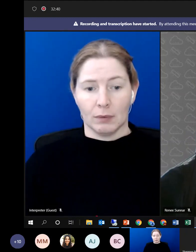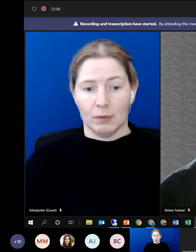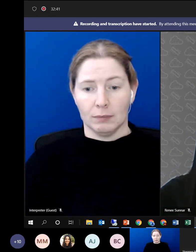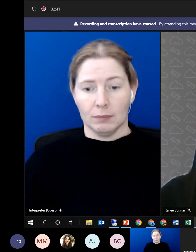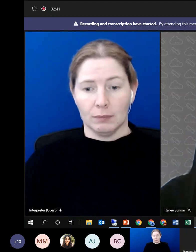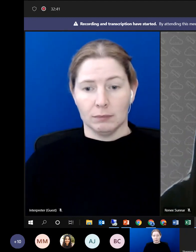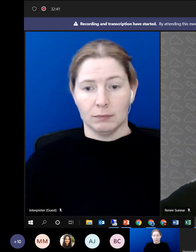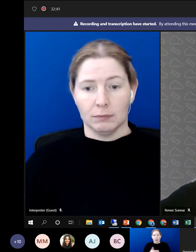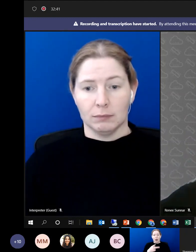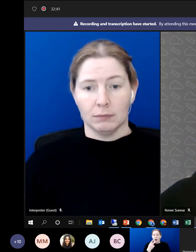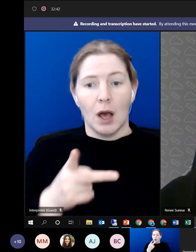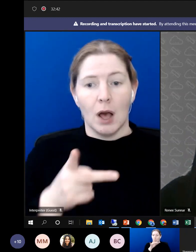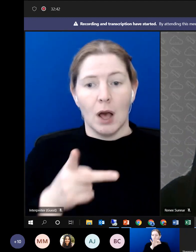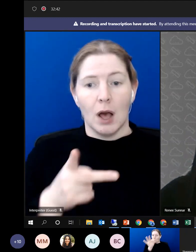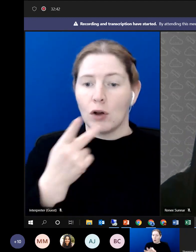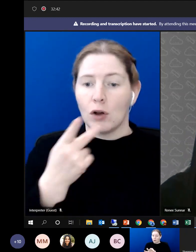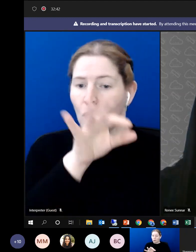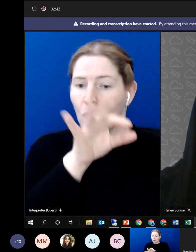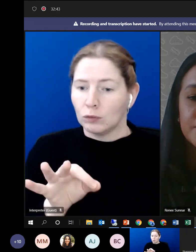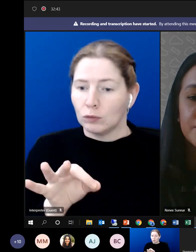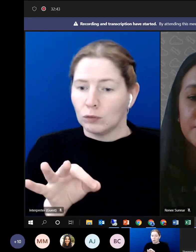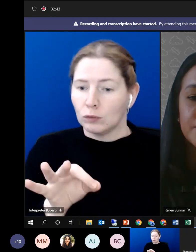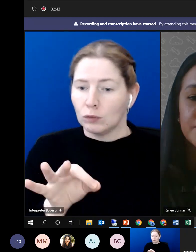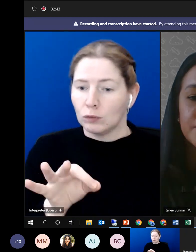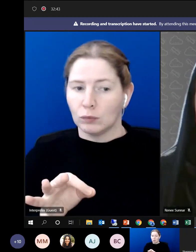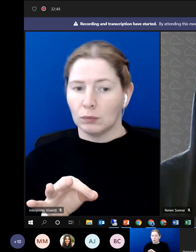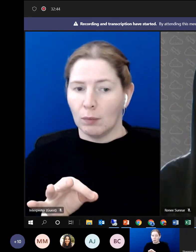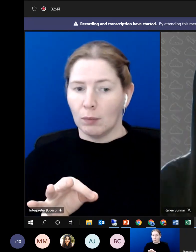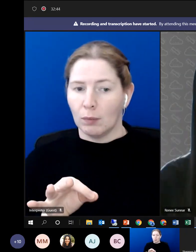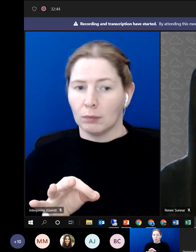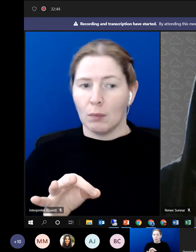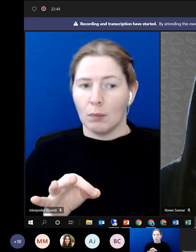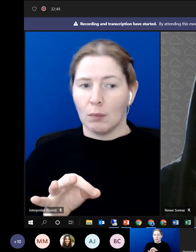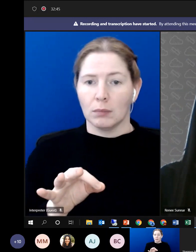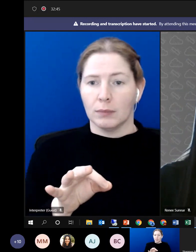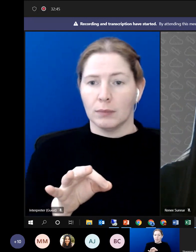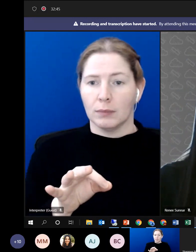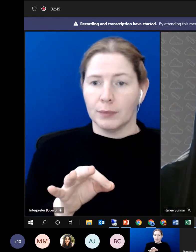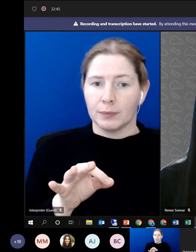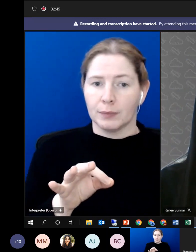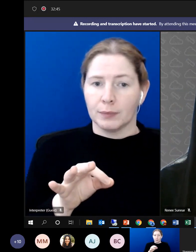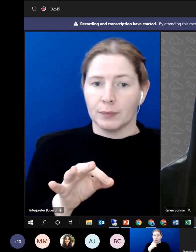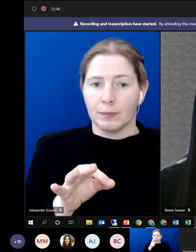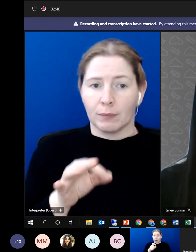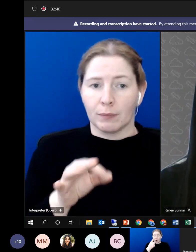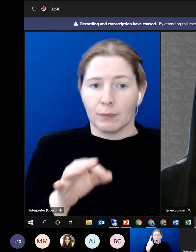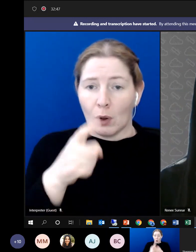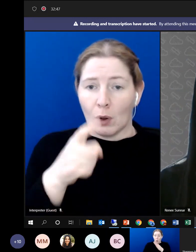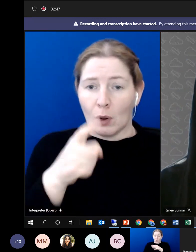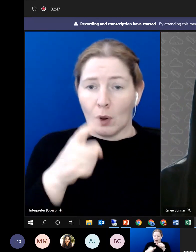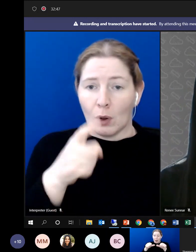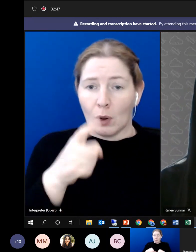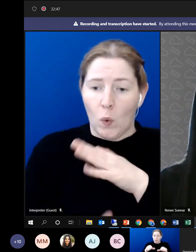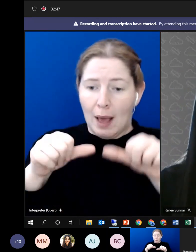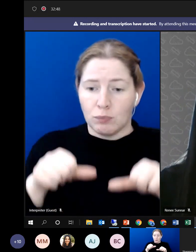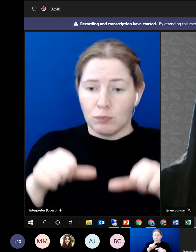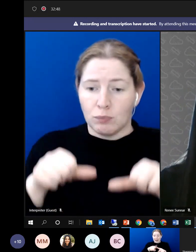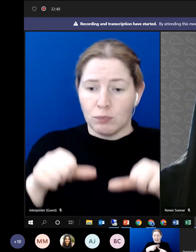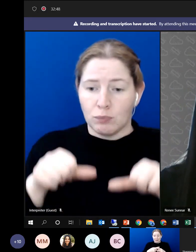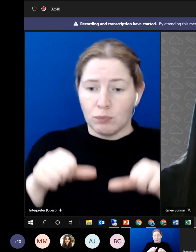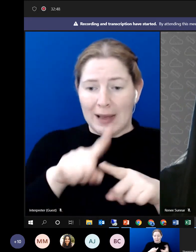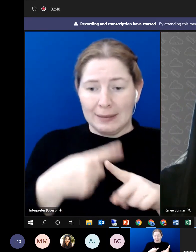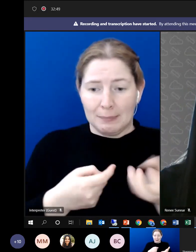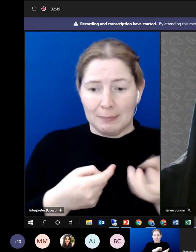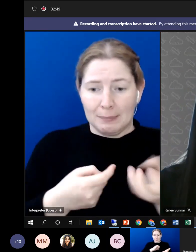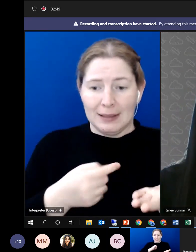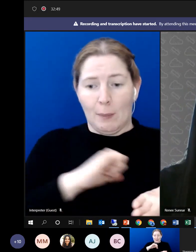There's another question. Can you only approve expenses on Business Central? No, you can approve inside